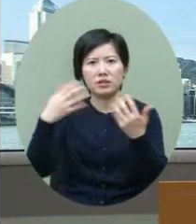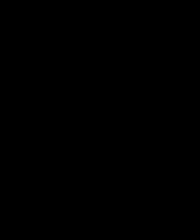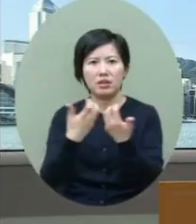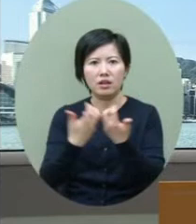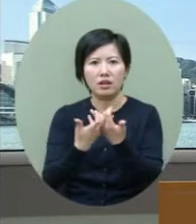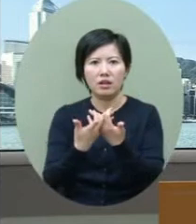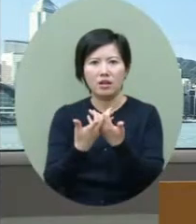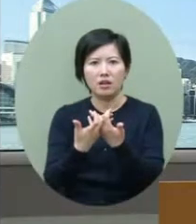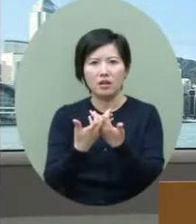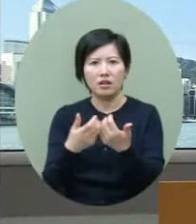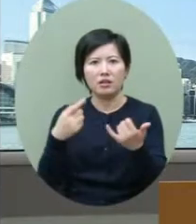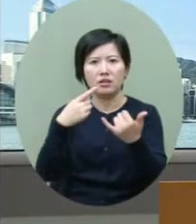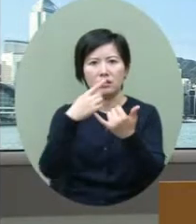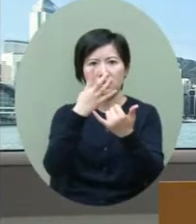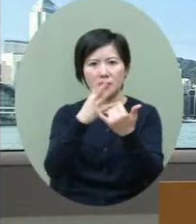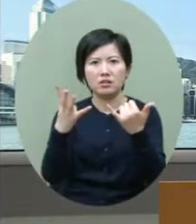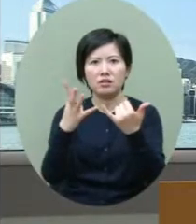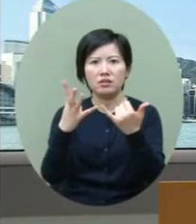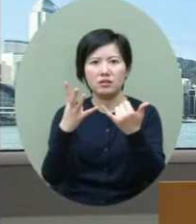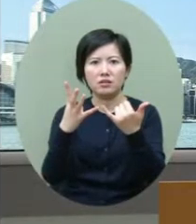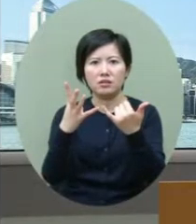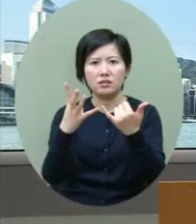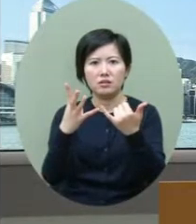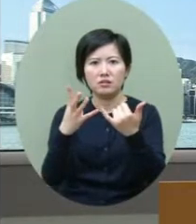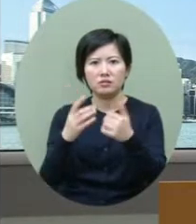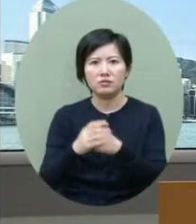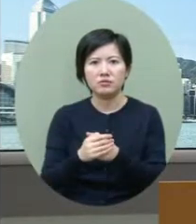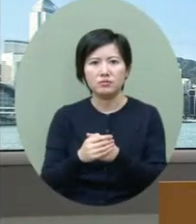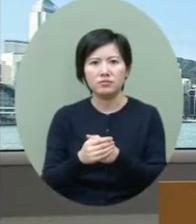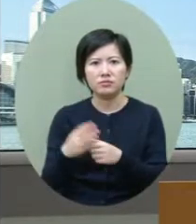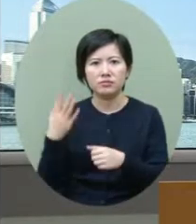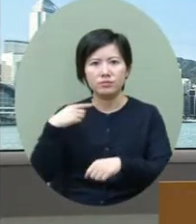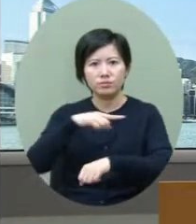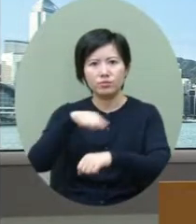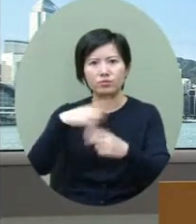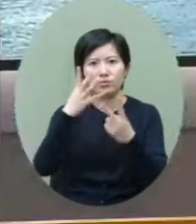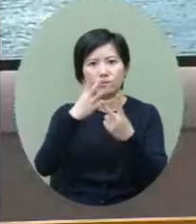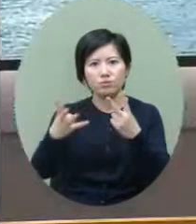hospital authority has reported a total of 64 cases.